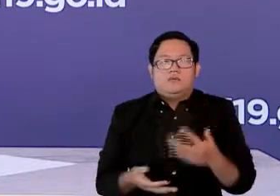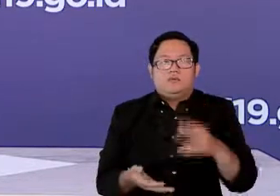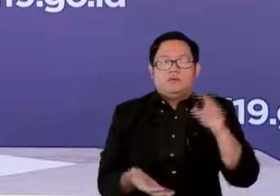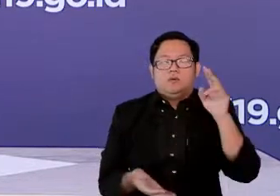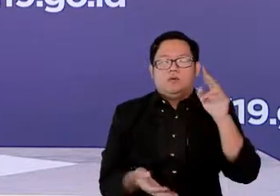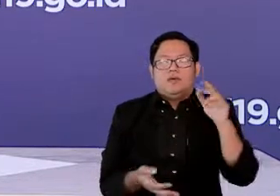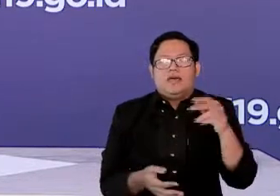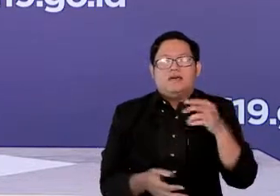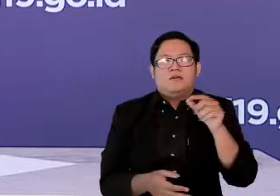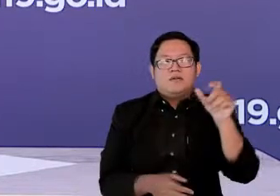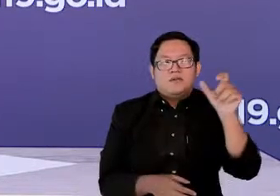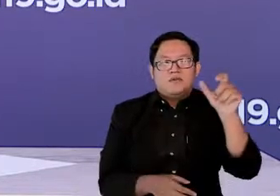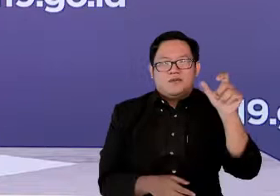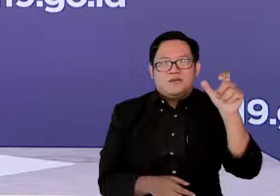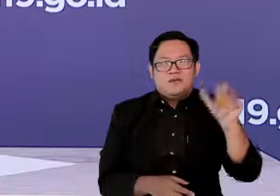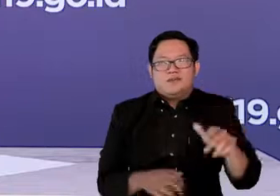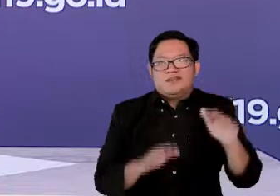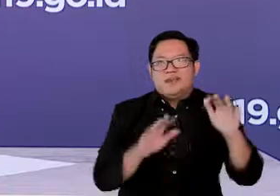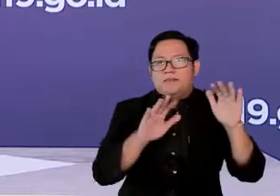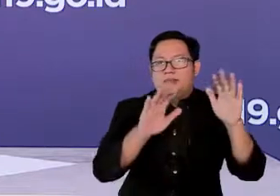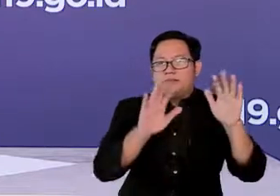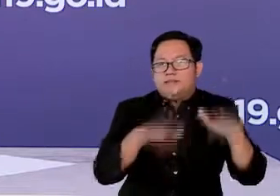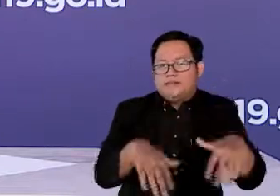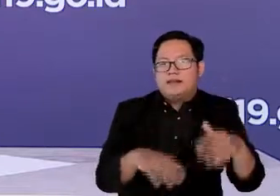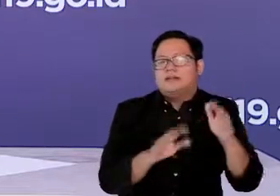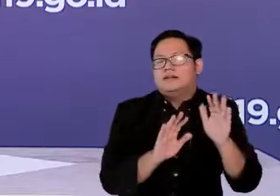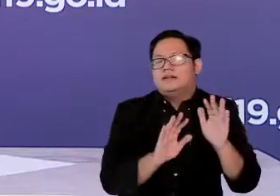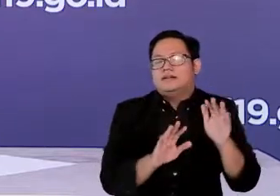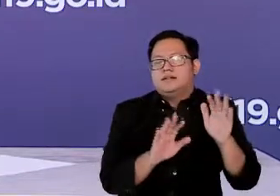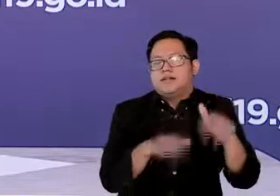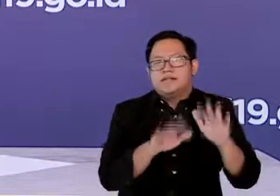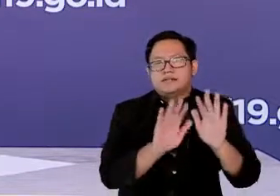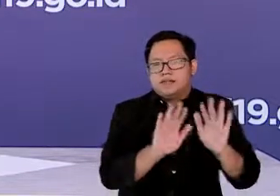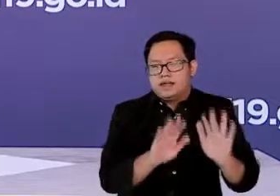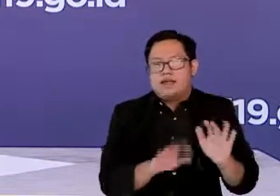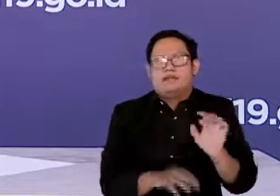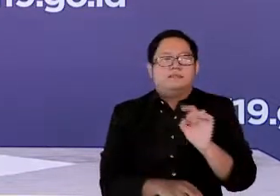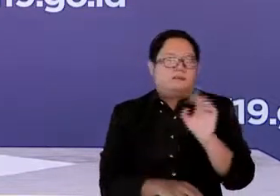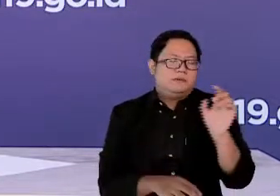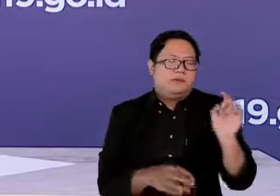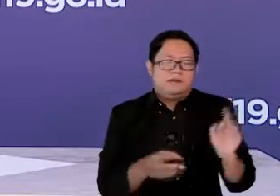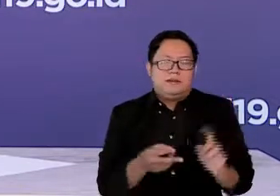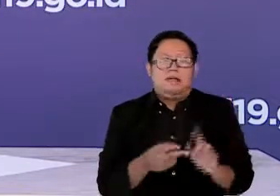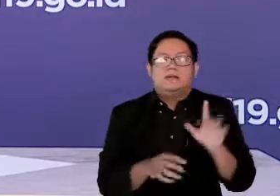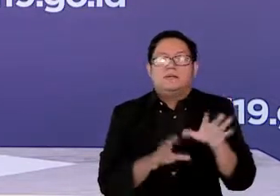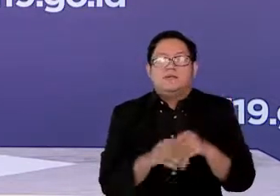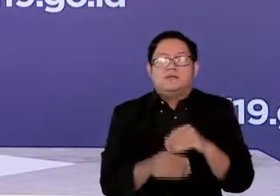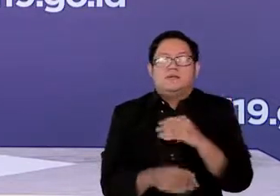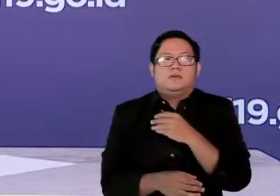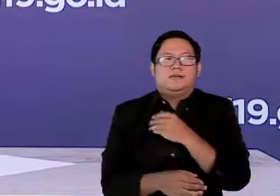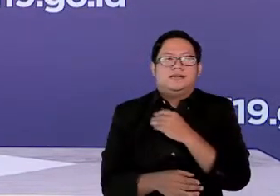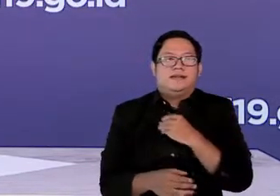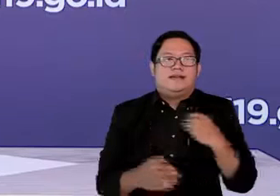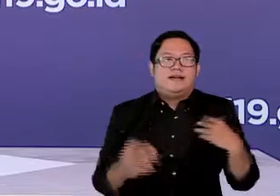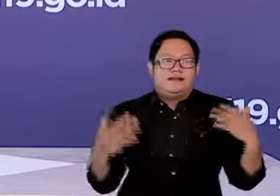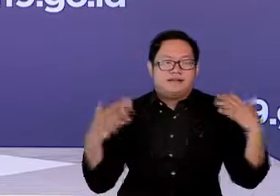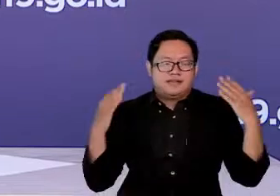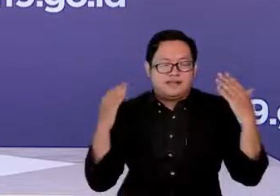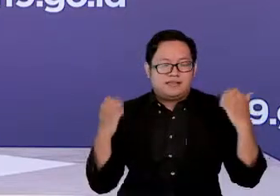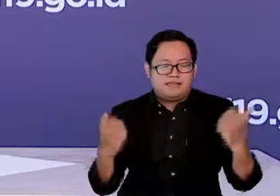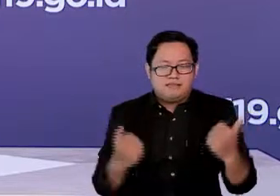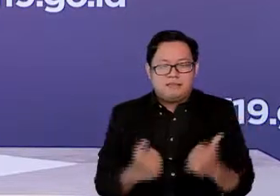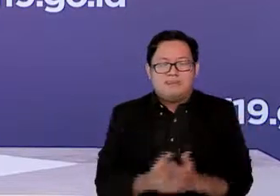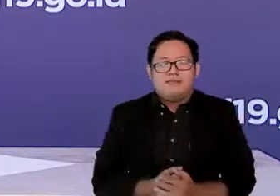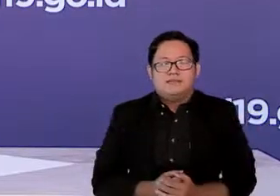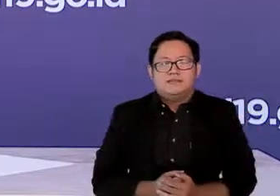and for health and humanitarian purposes, and the transport that come with their means of transportation,